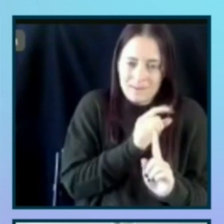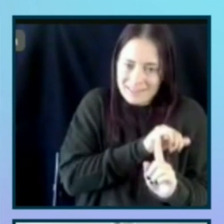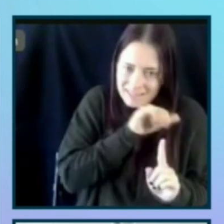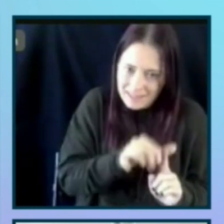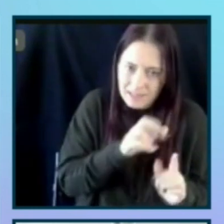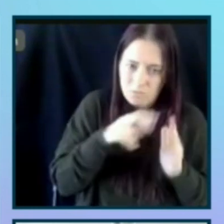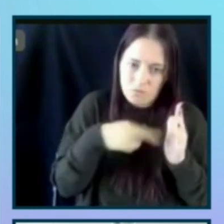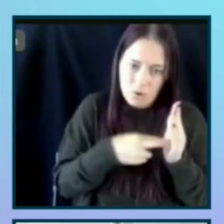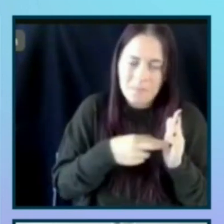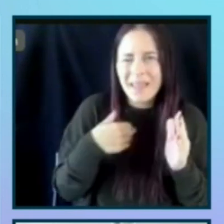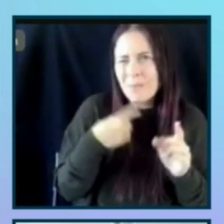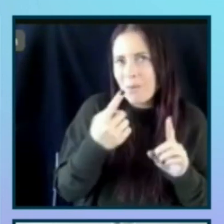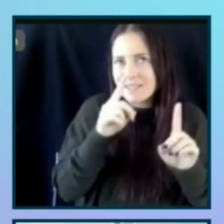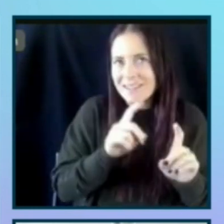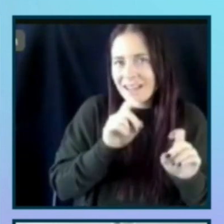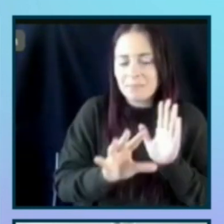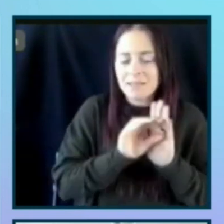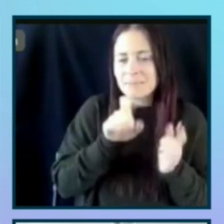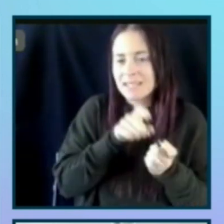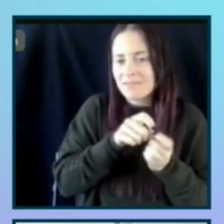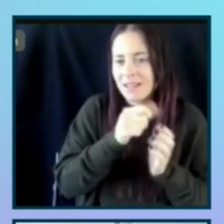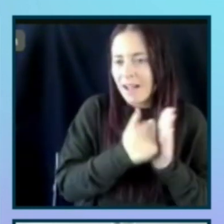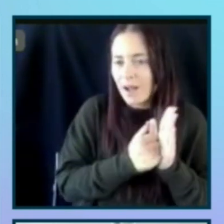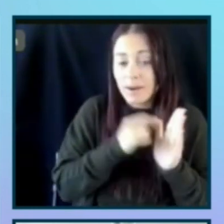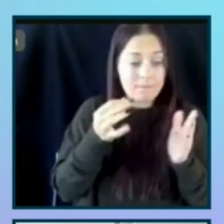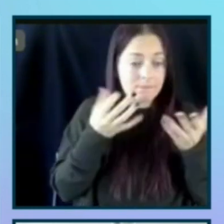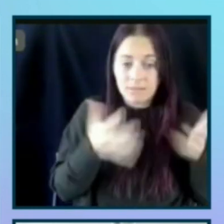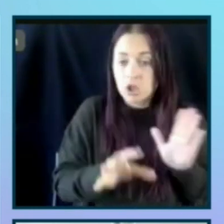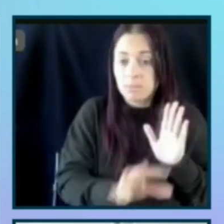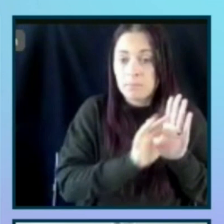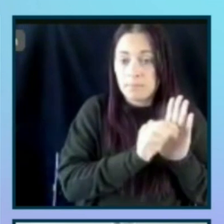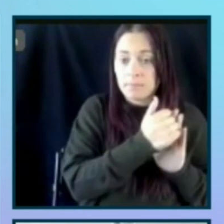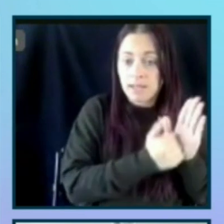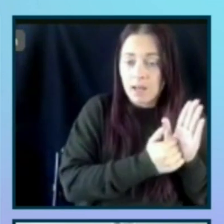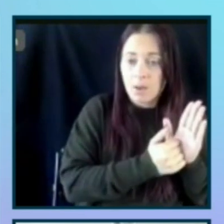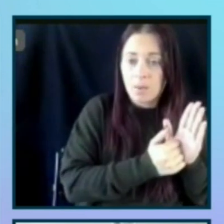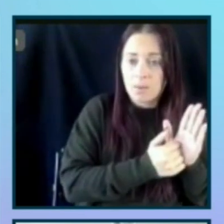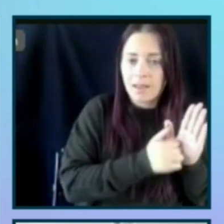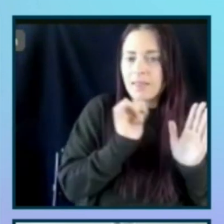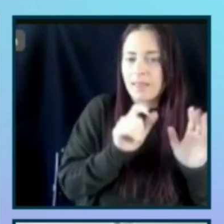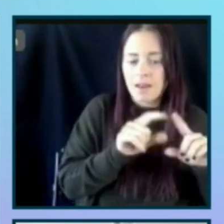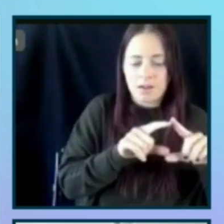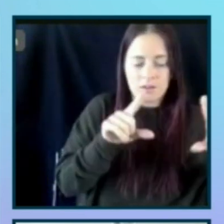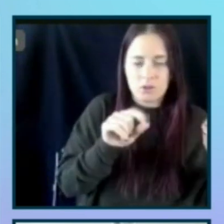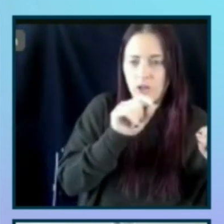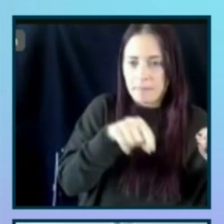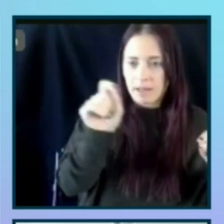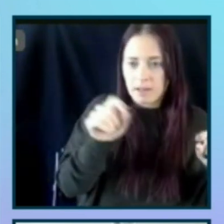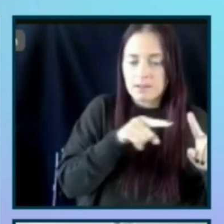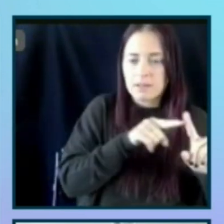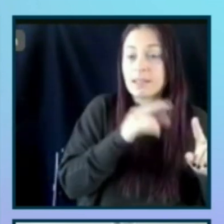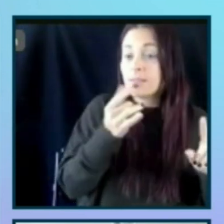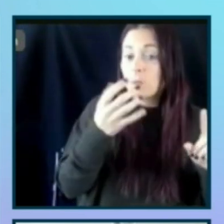of accounts. And if you had already selected an account, that one was built as a checkbox. But if you wanted to add